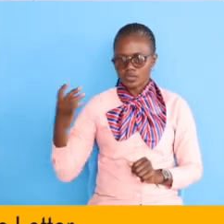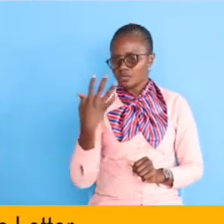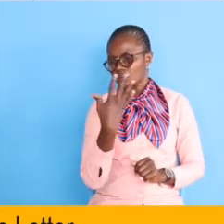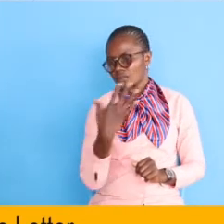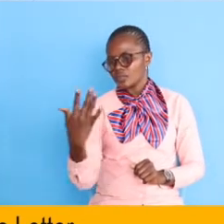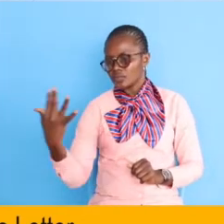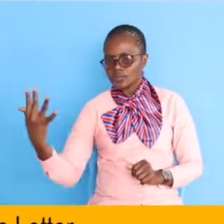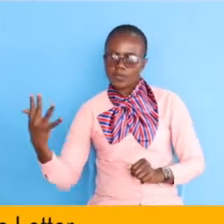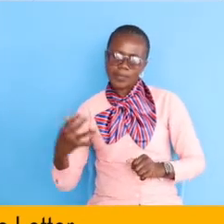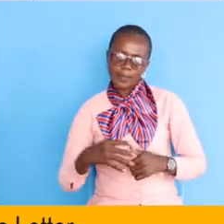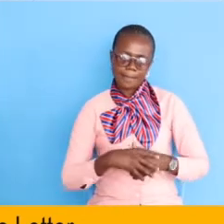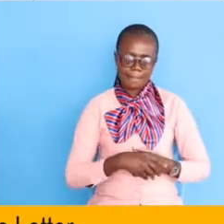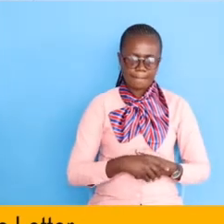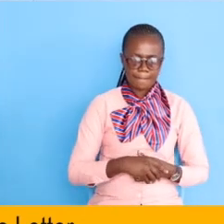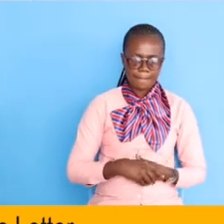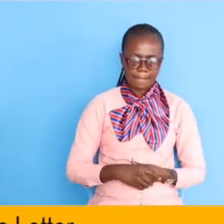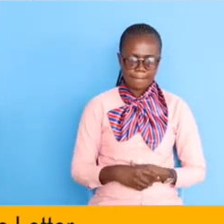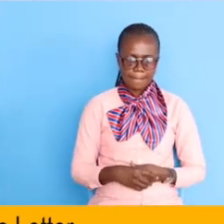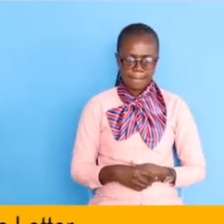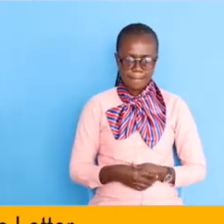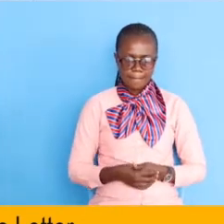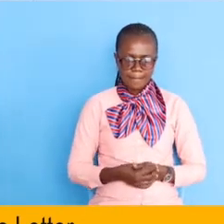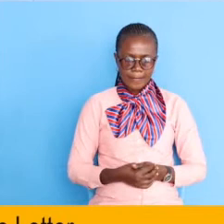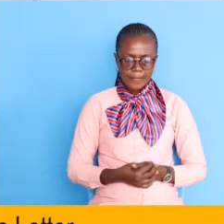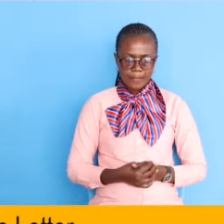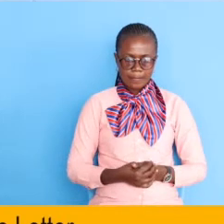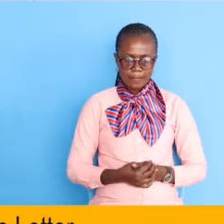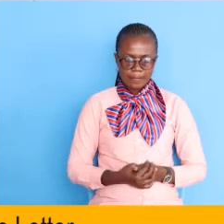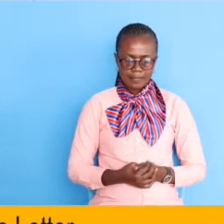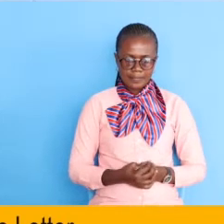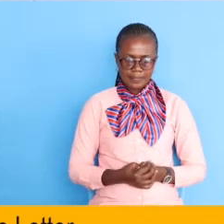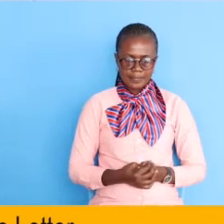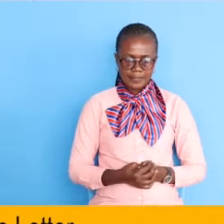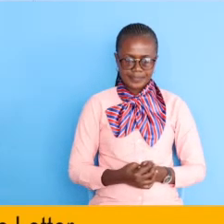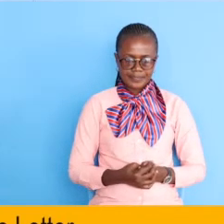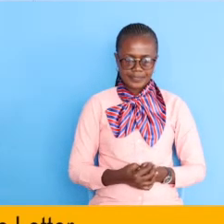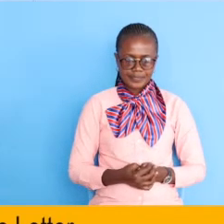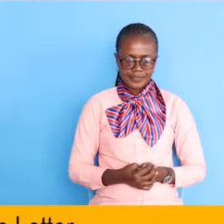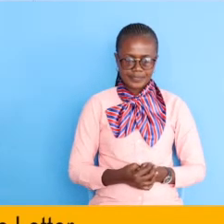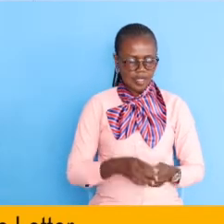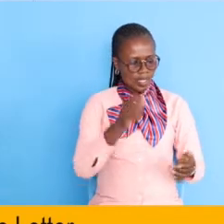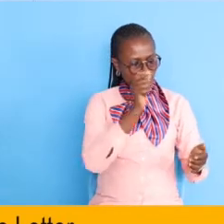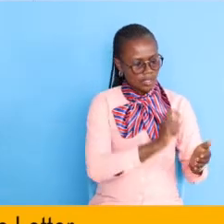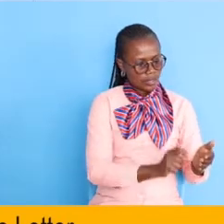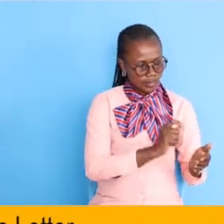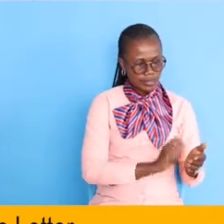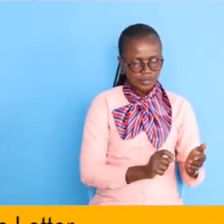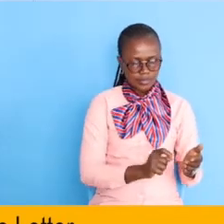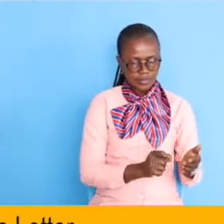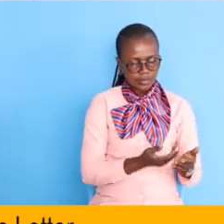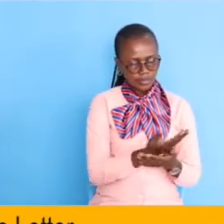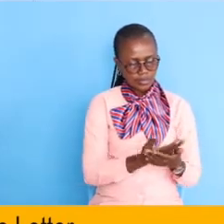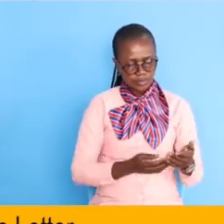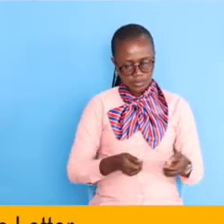this business letter, there are times when people have to respond to